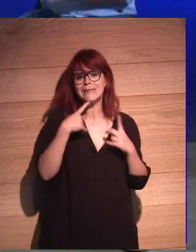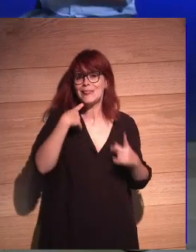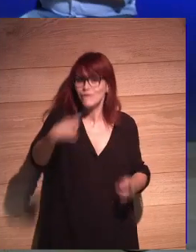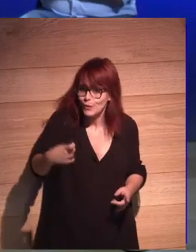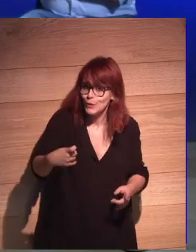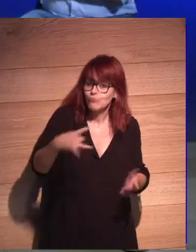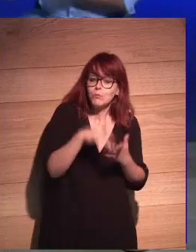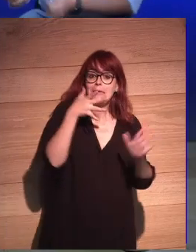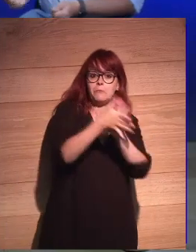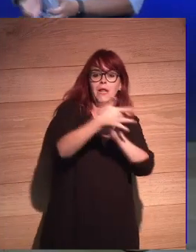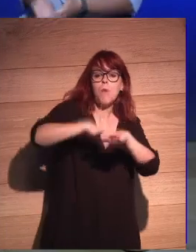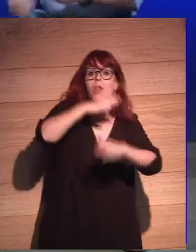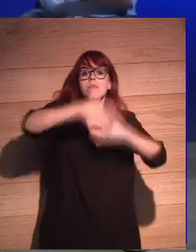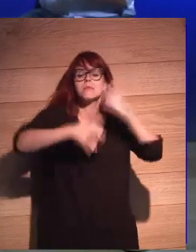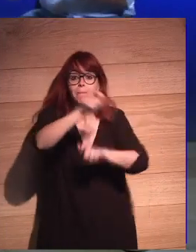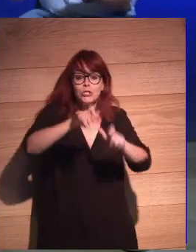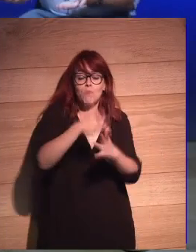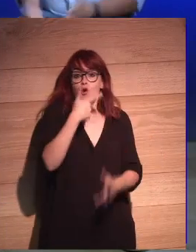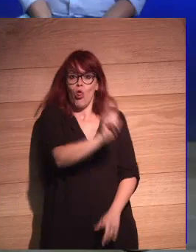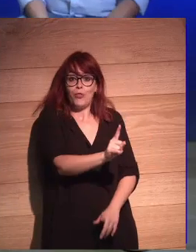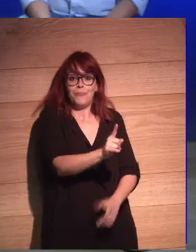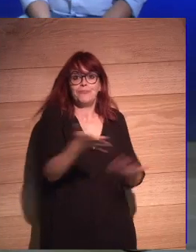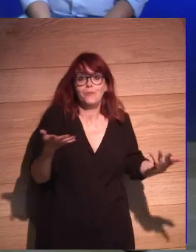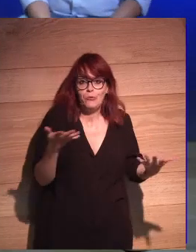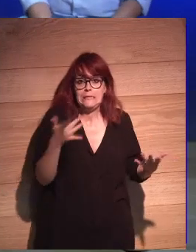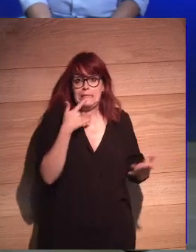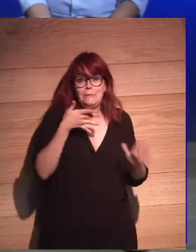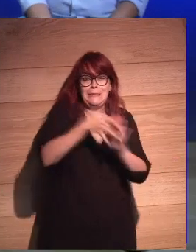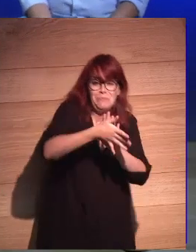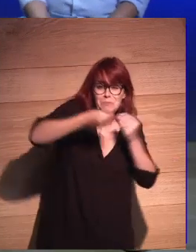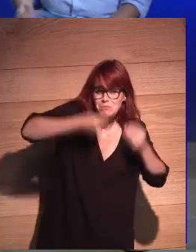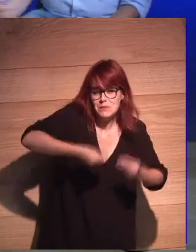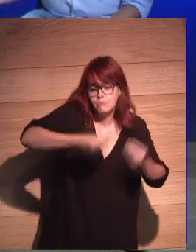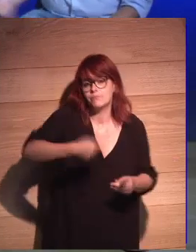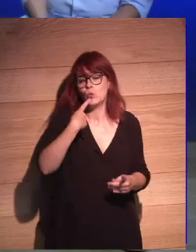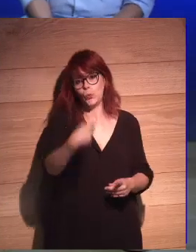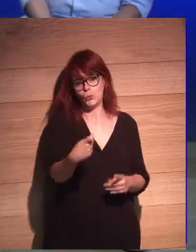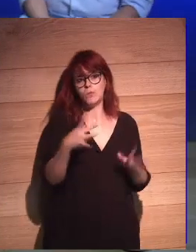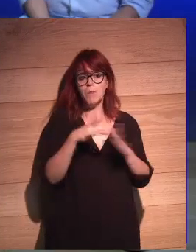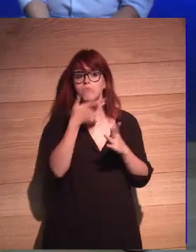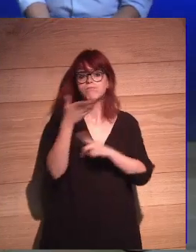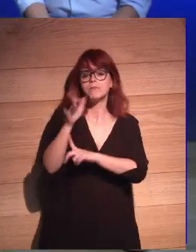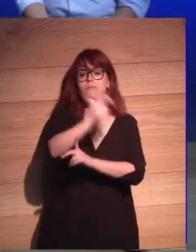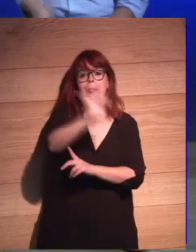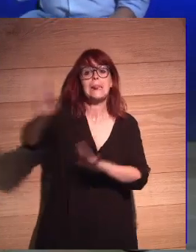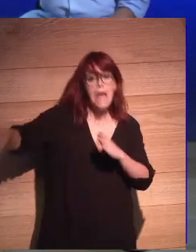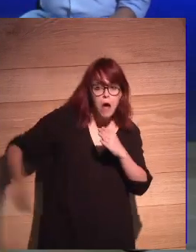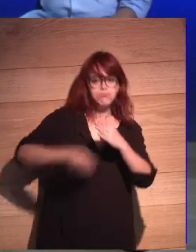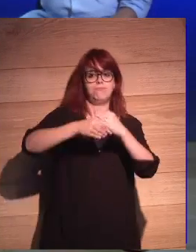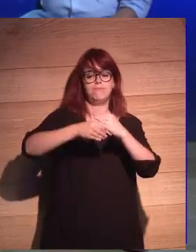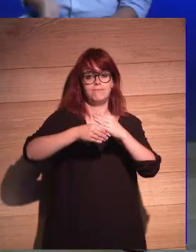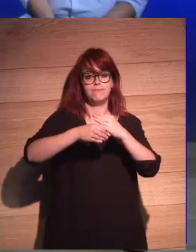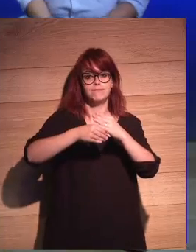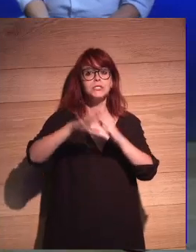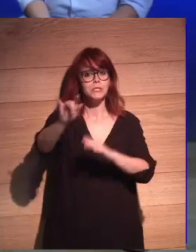done right now. We are on the way of developing these things. Vuelvo, sí, adelante. Yeah, plus,